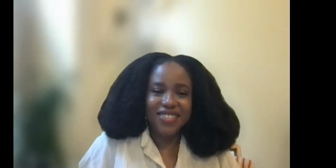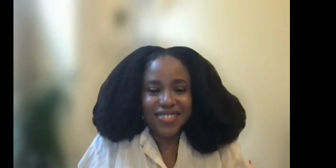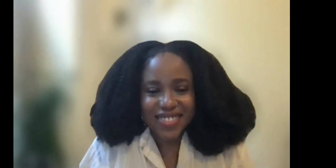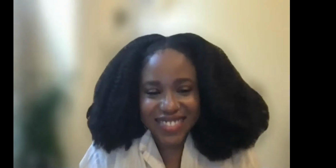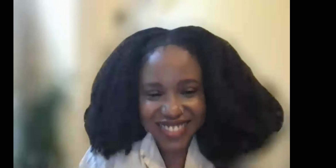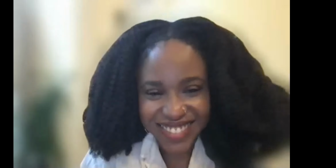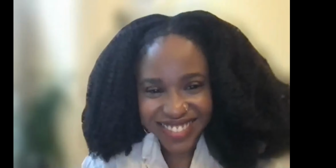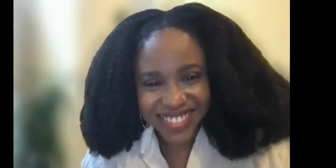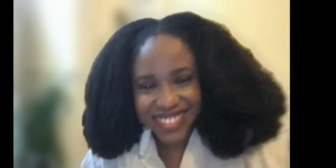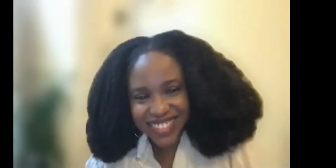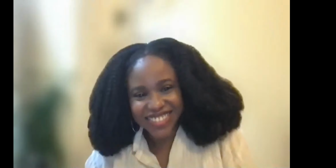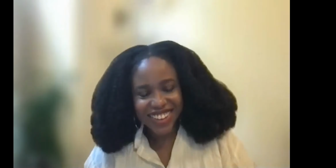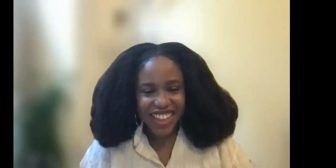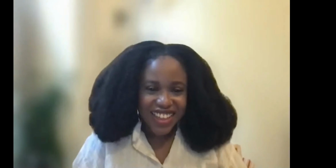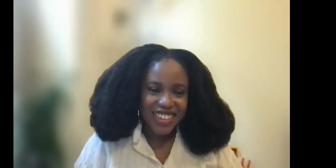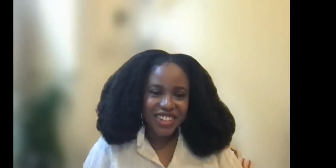it.